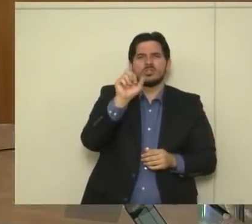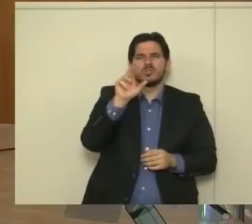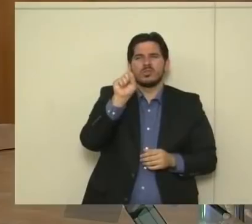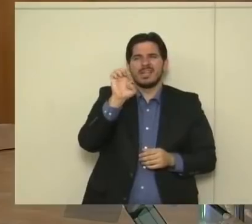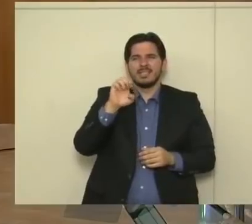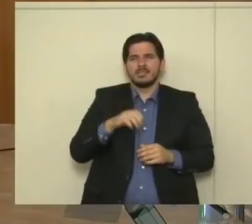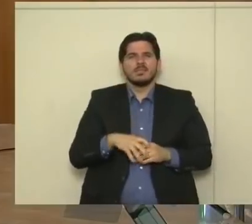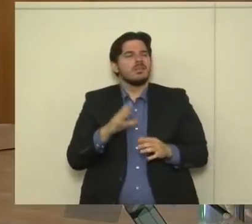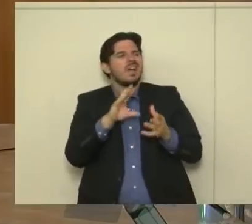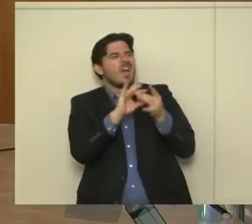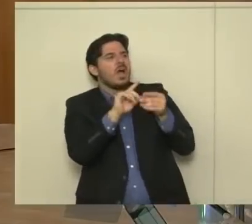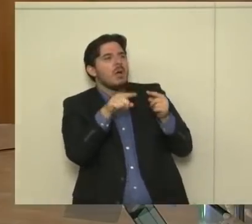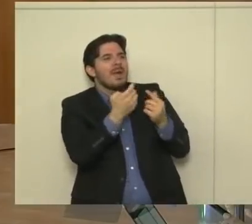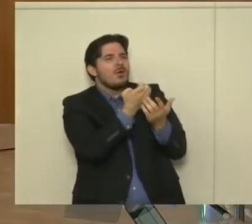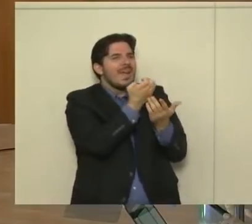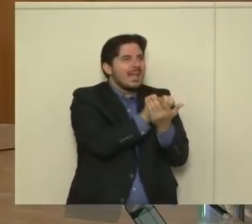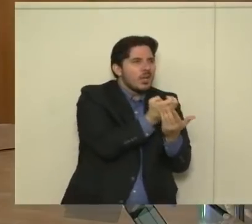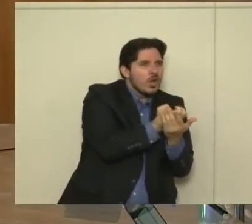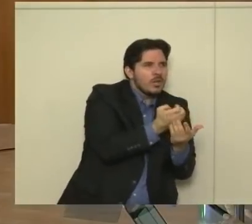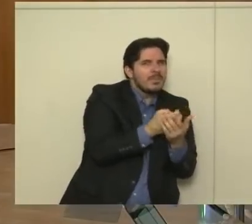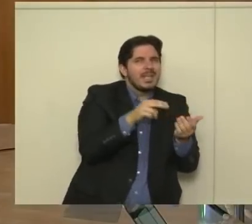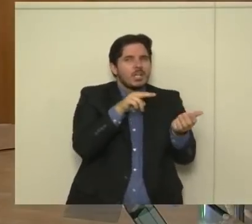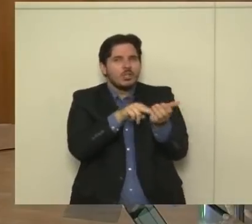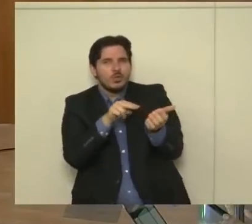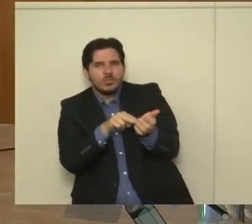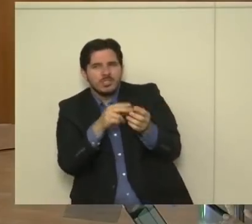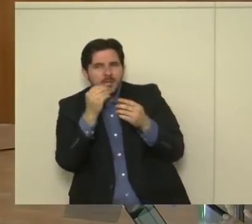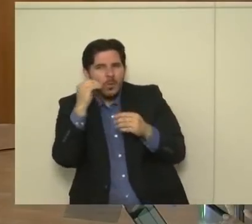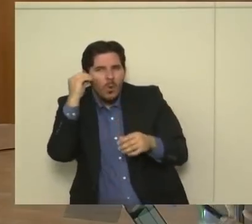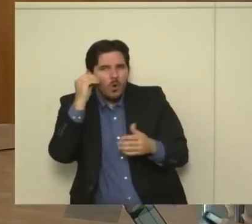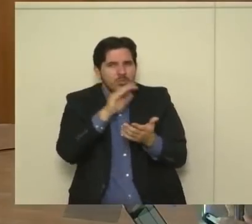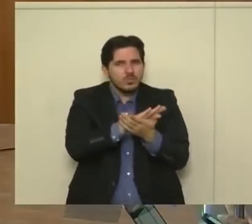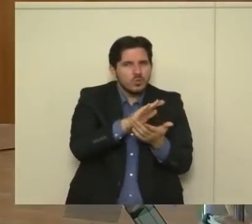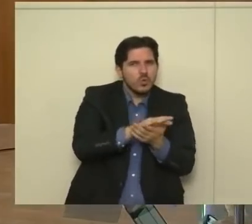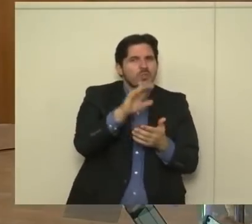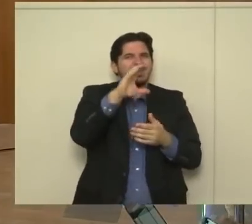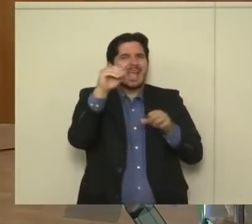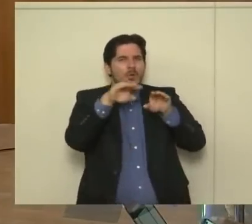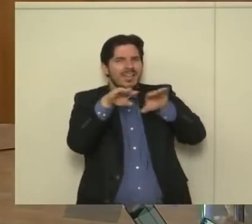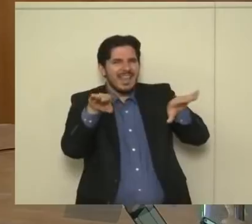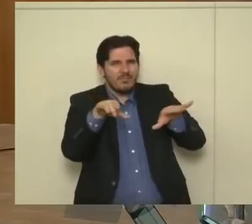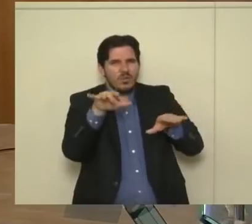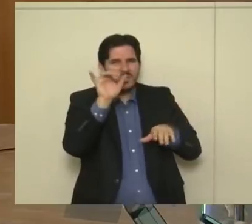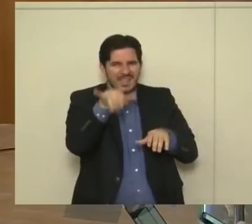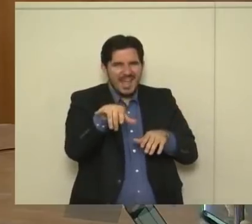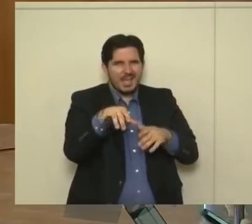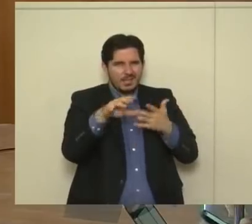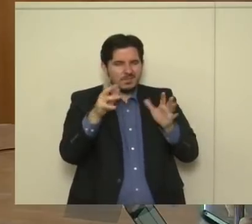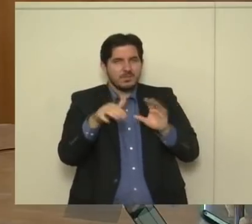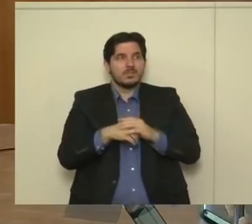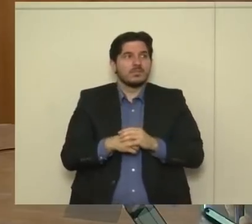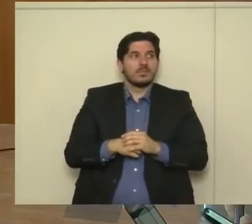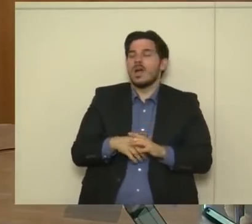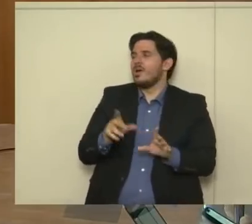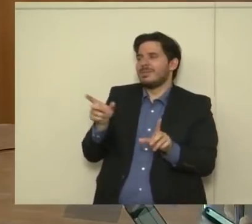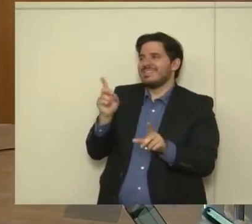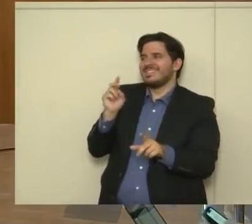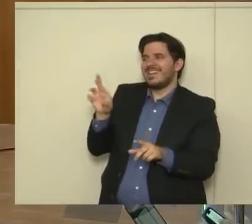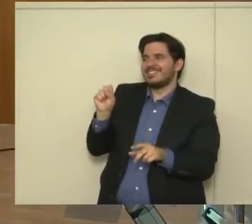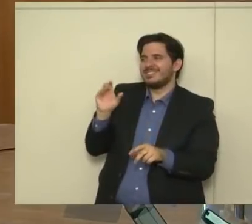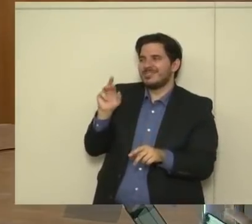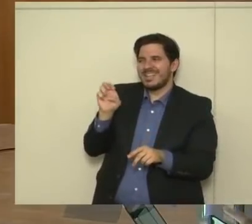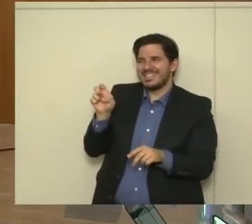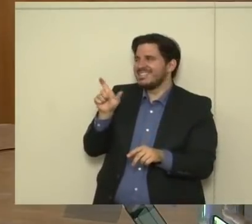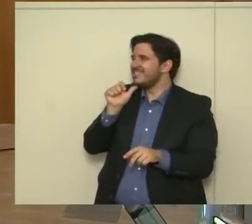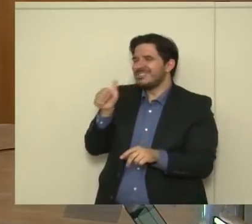for anything other than nursing home visitation in school. That's what it was. And the Dr. Scrace is not going to answer that because he knows that I